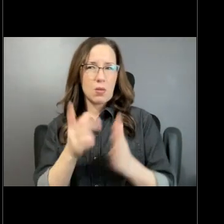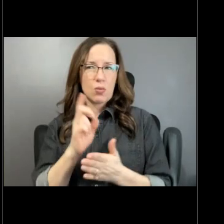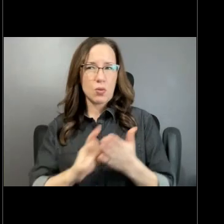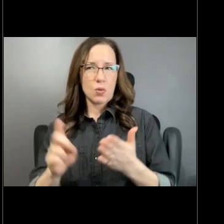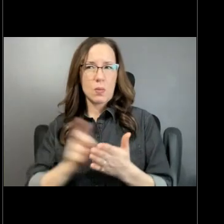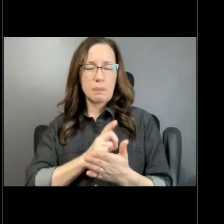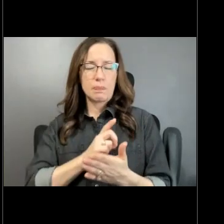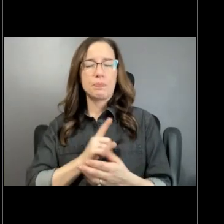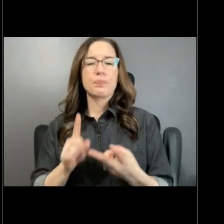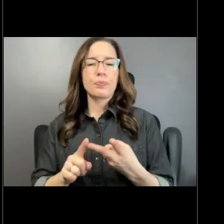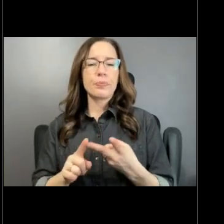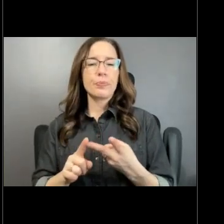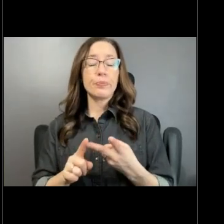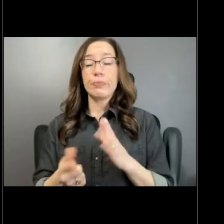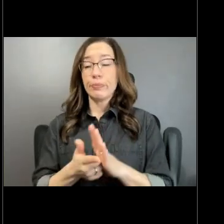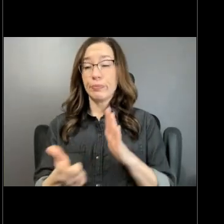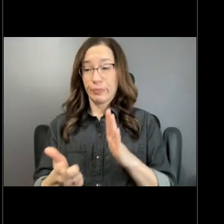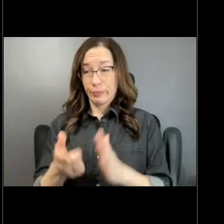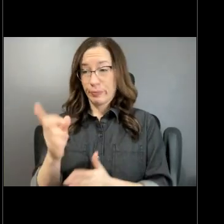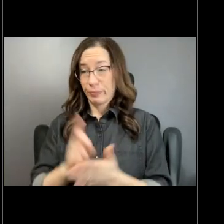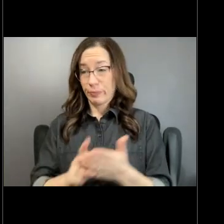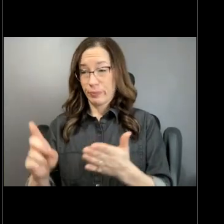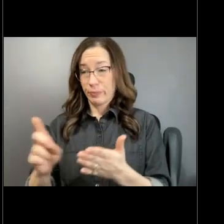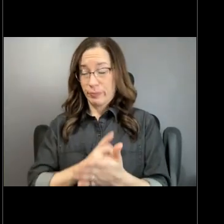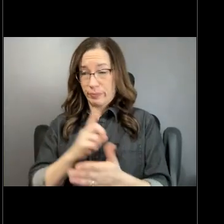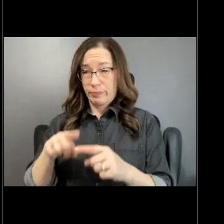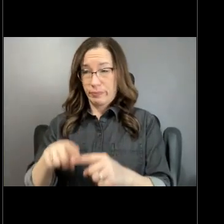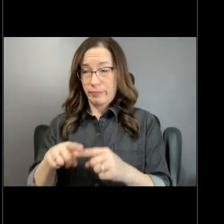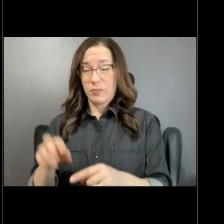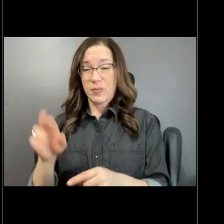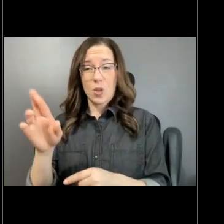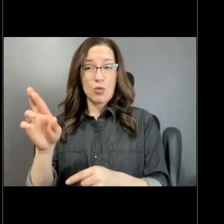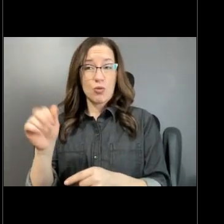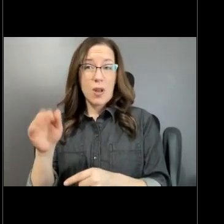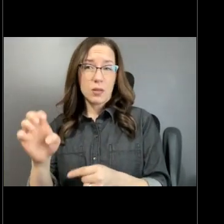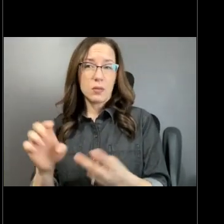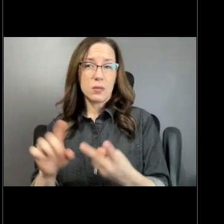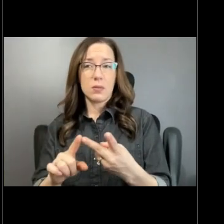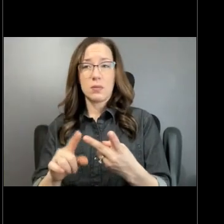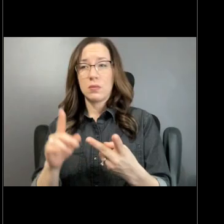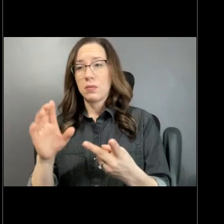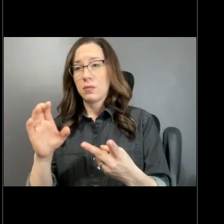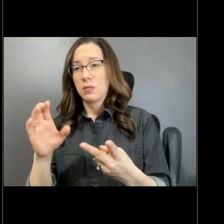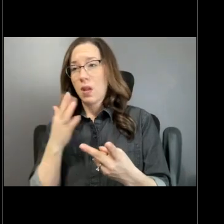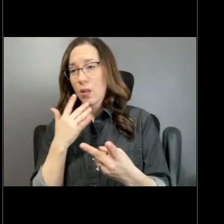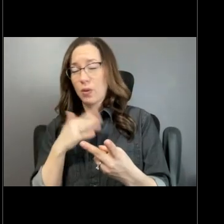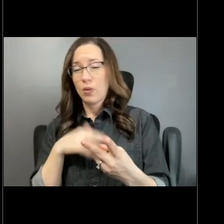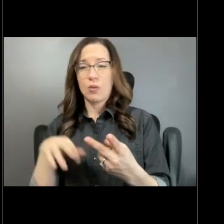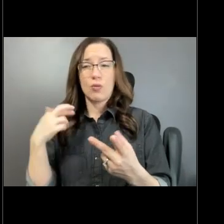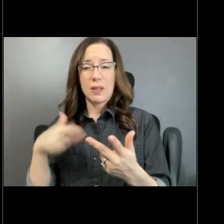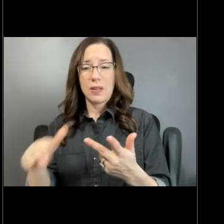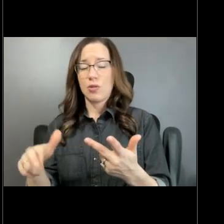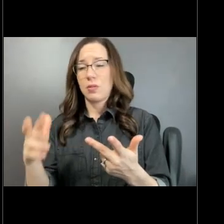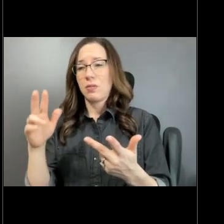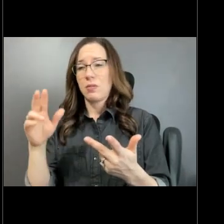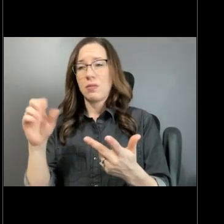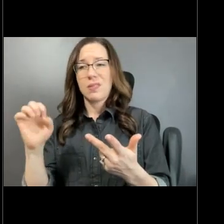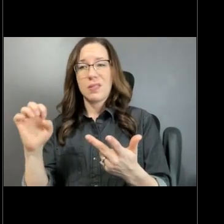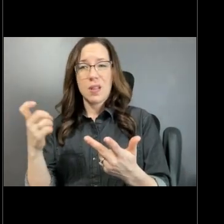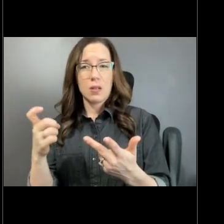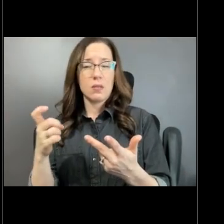prohibited housing discrimination based on race, color, religion, sex,